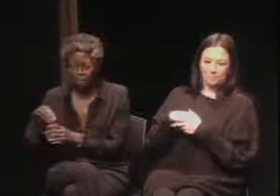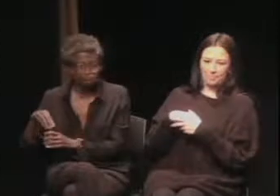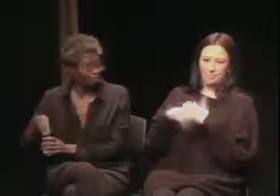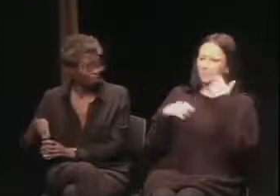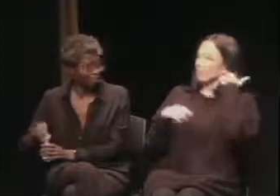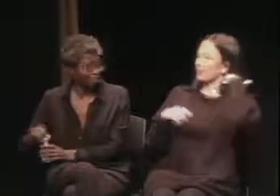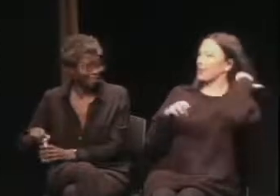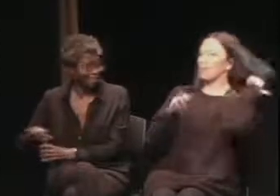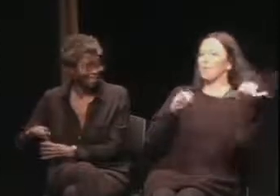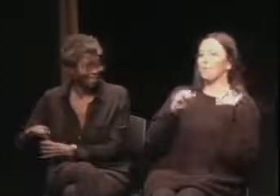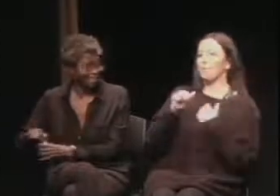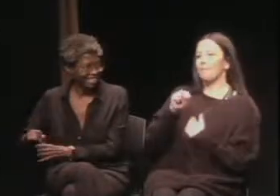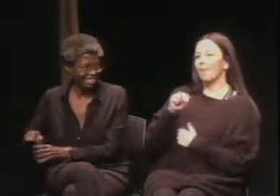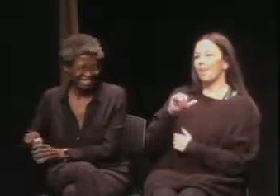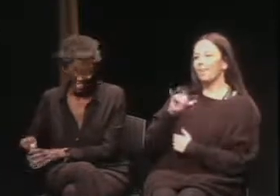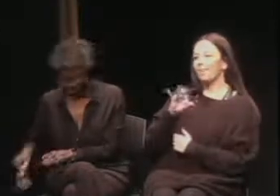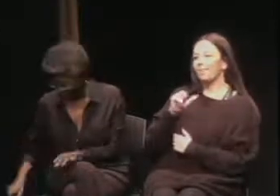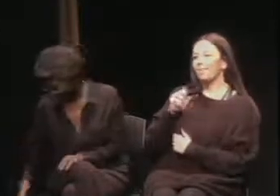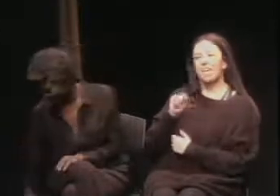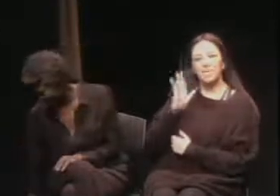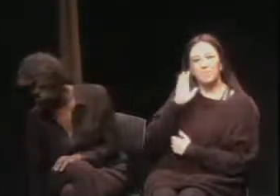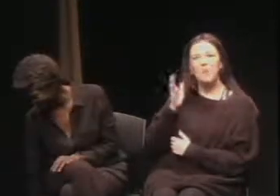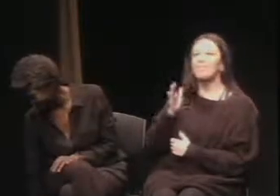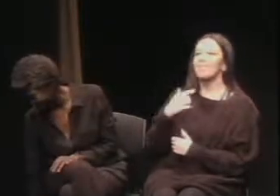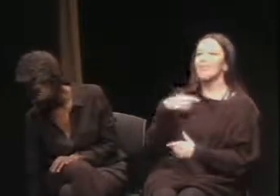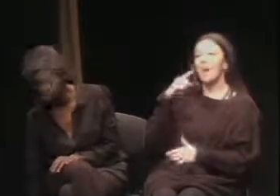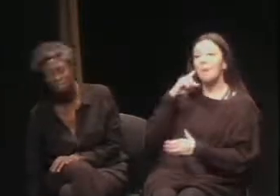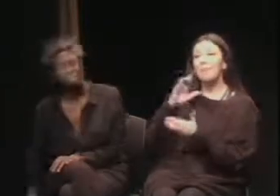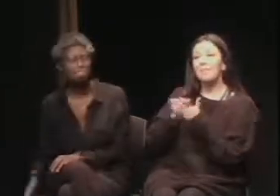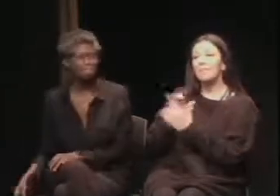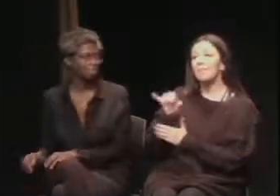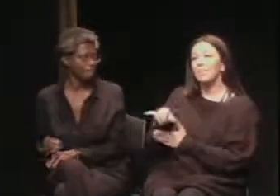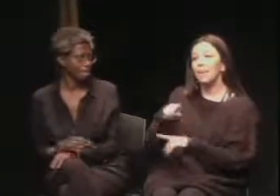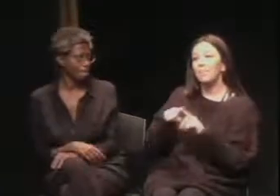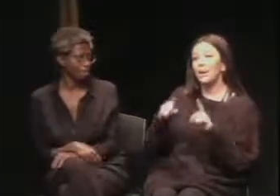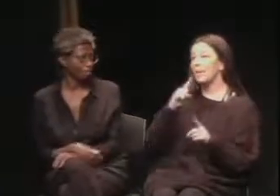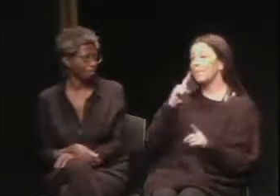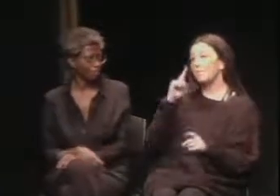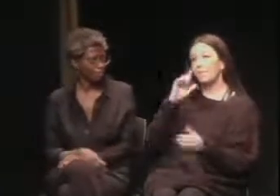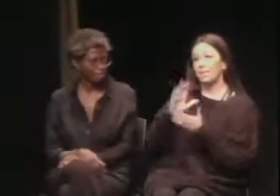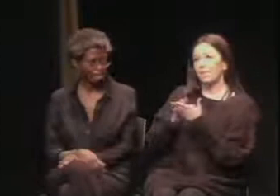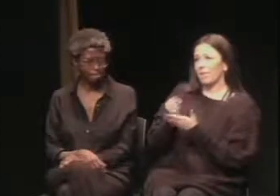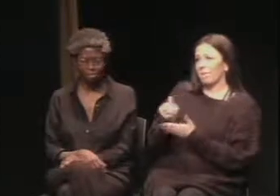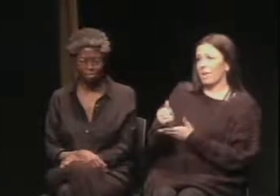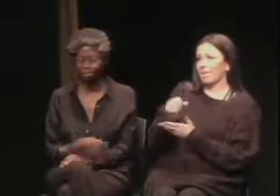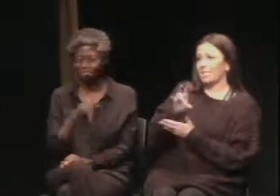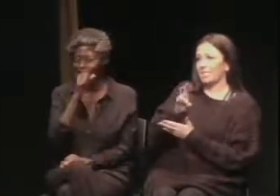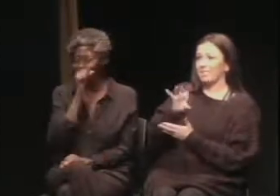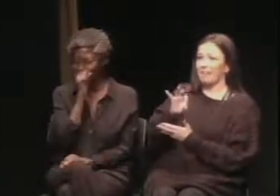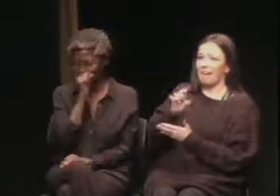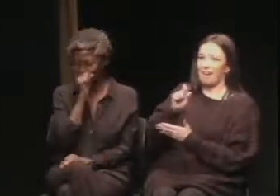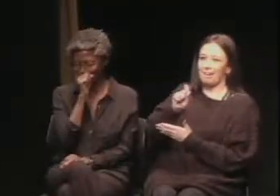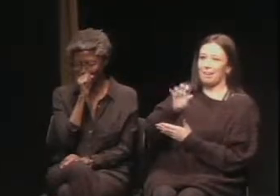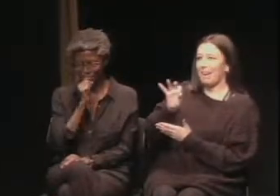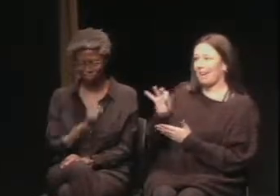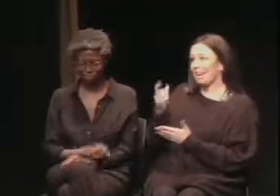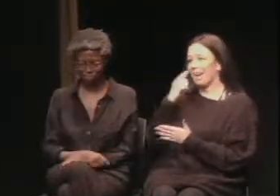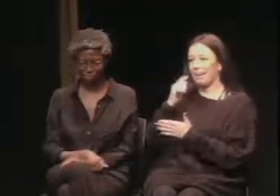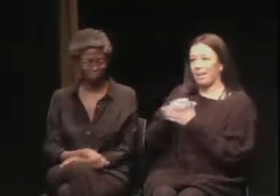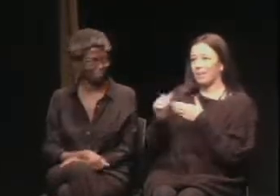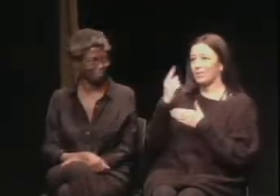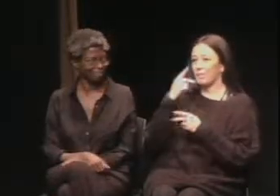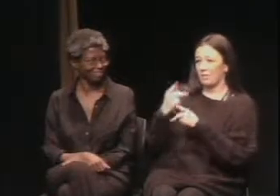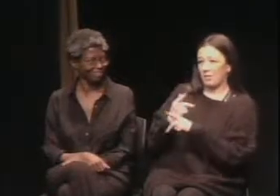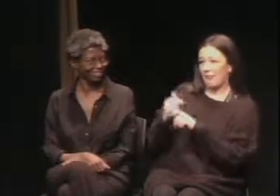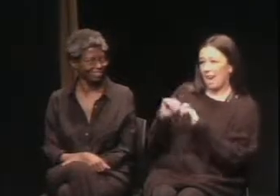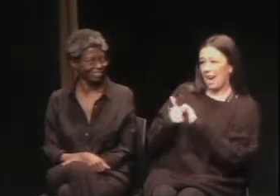manifest, you know? And I believe in manifestation, but I don't believe you gotta pay $79.99. Right. To figure out